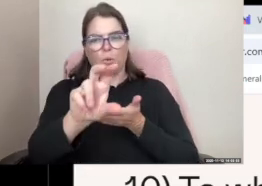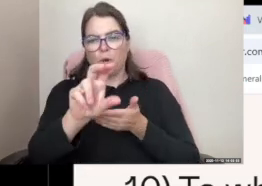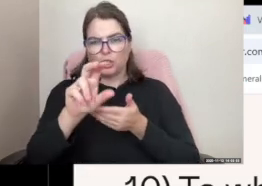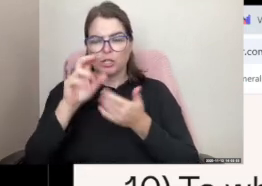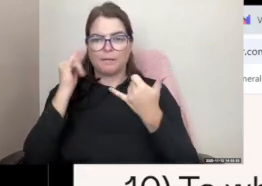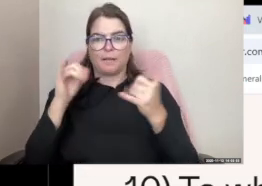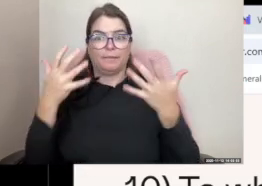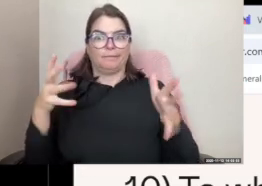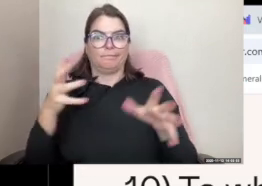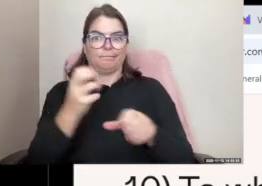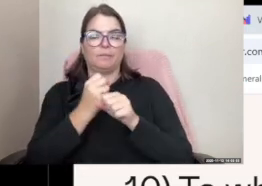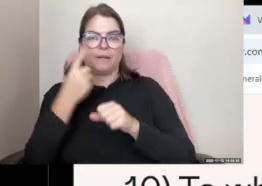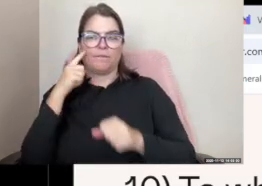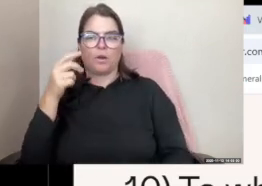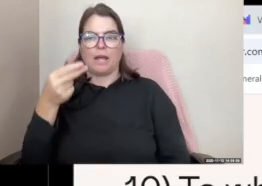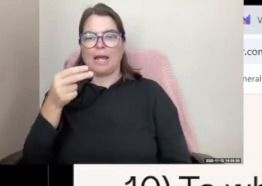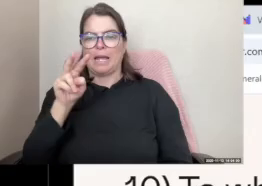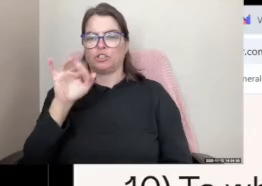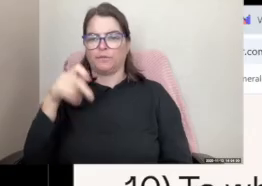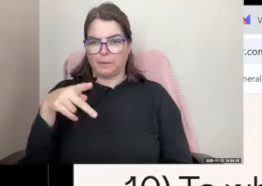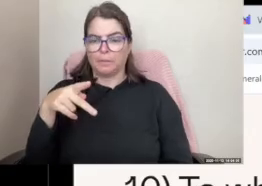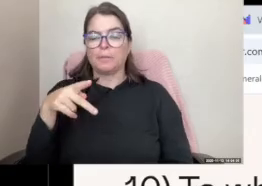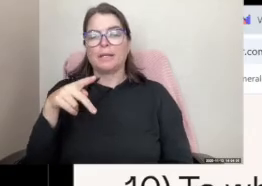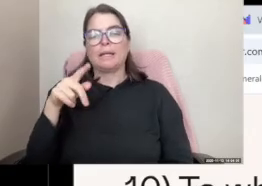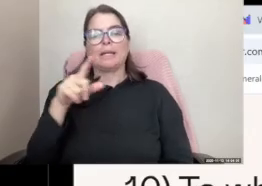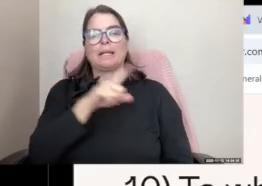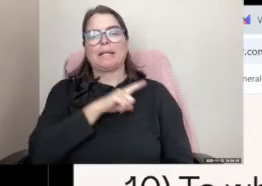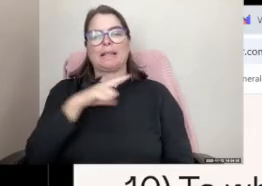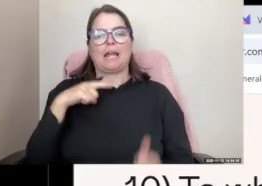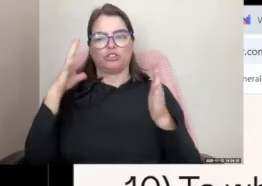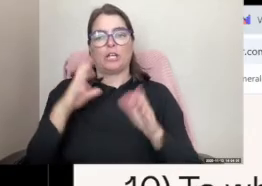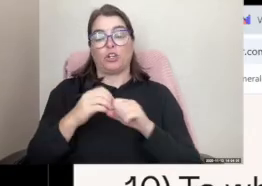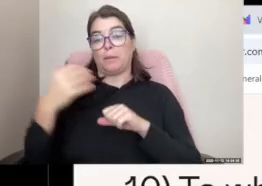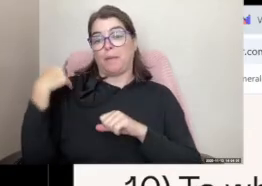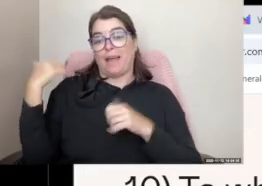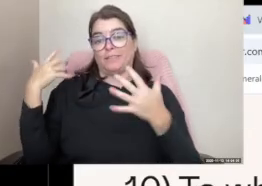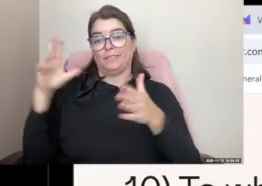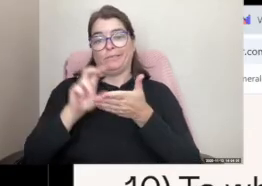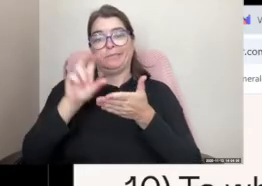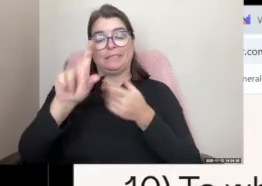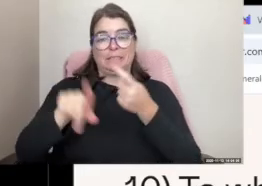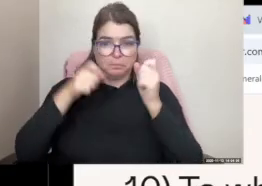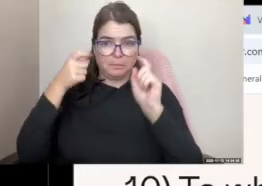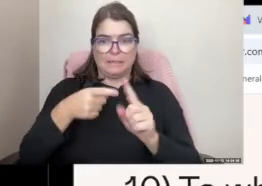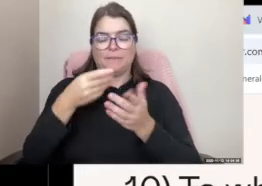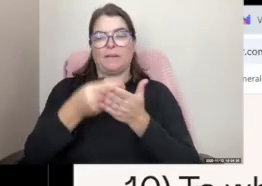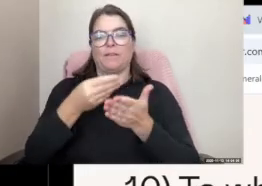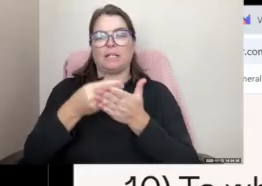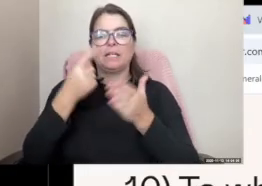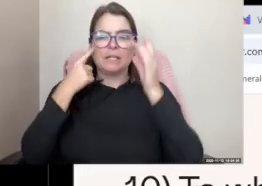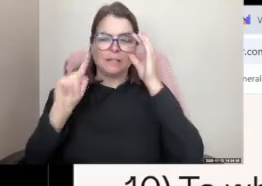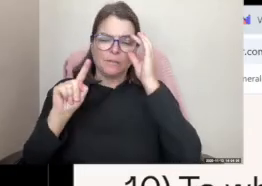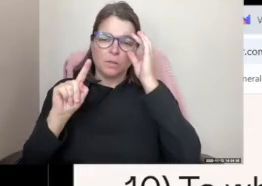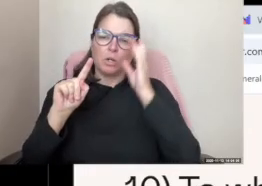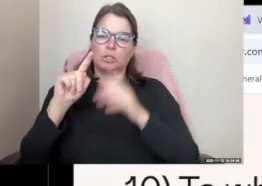so impacted around the port areas. The other thing I'll mention is that, in some of the previous appropriations that